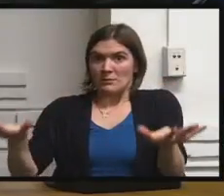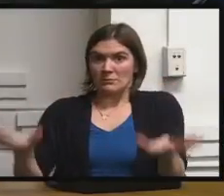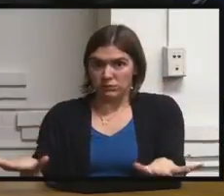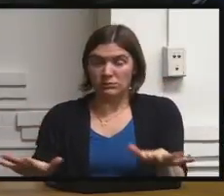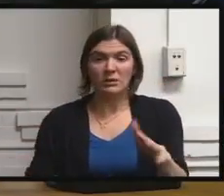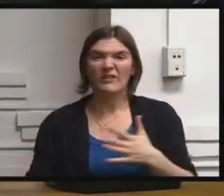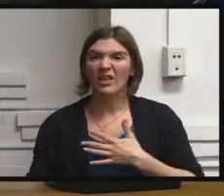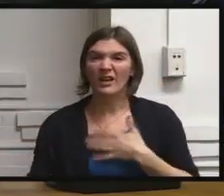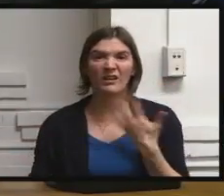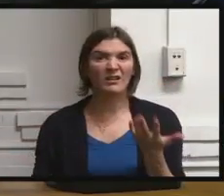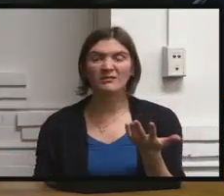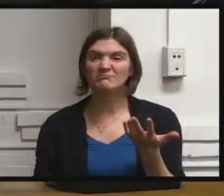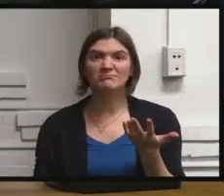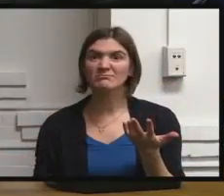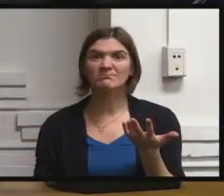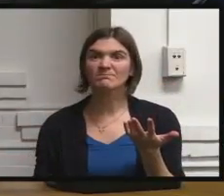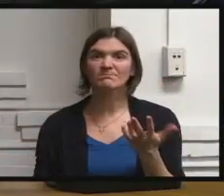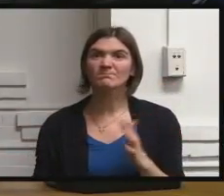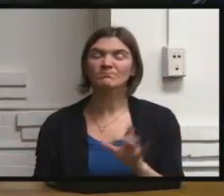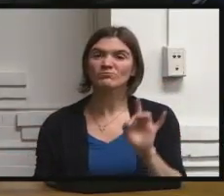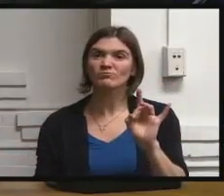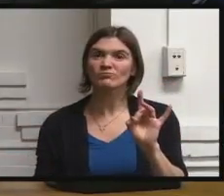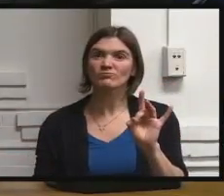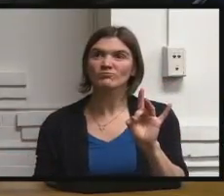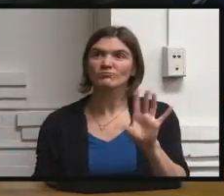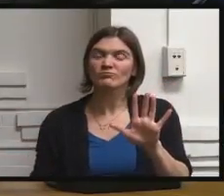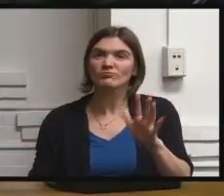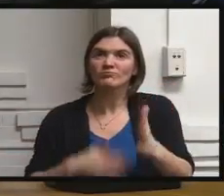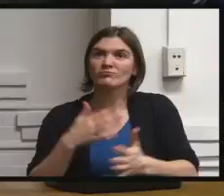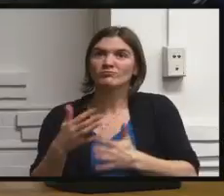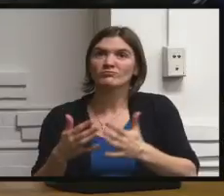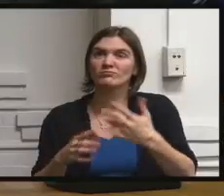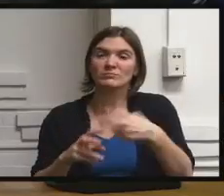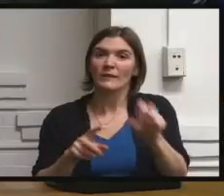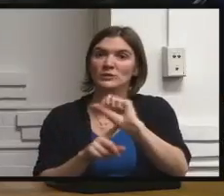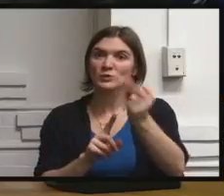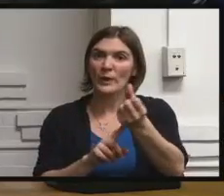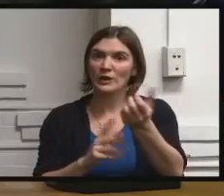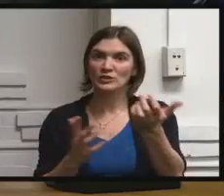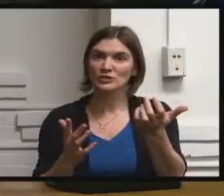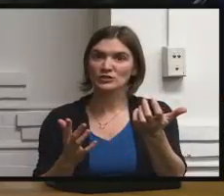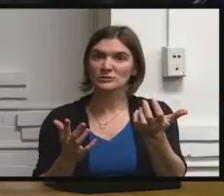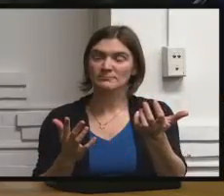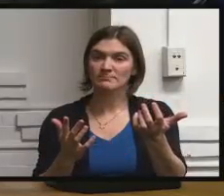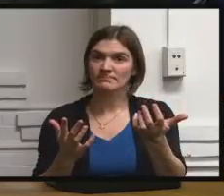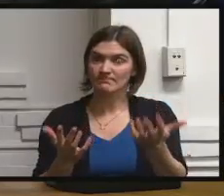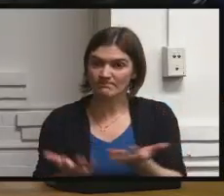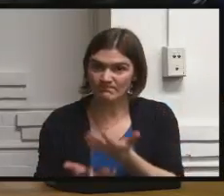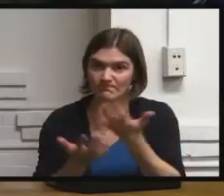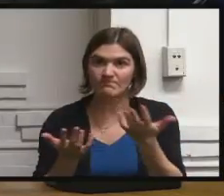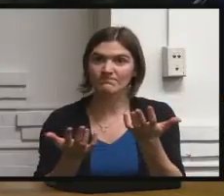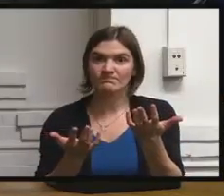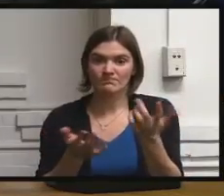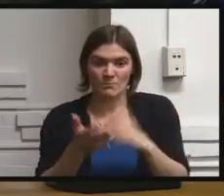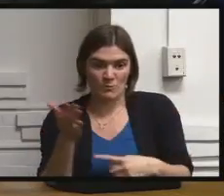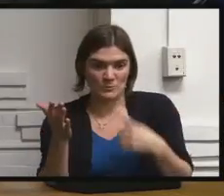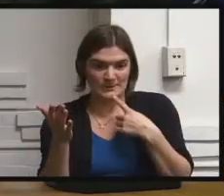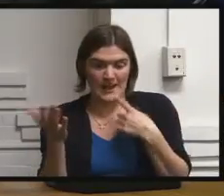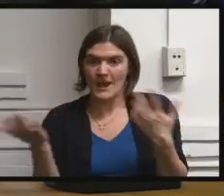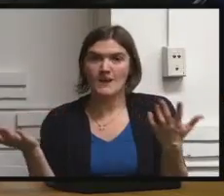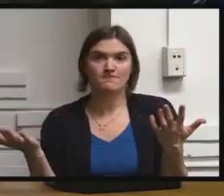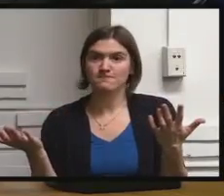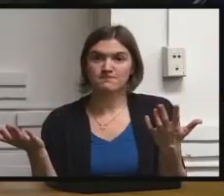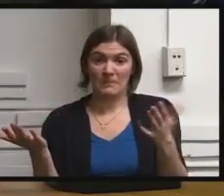It's very hard to know how to respond to or to react to that sort